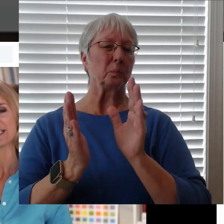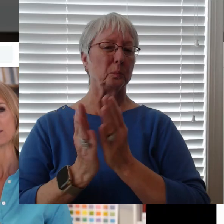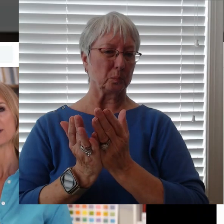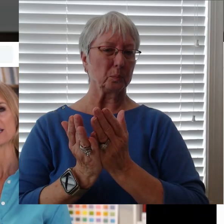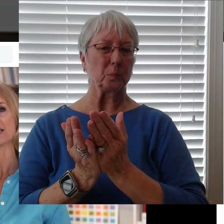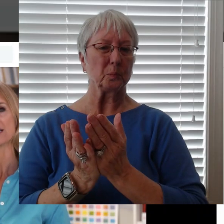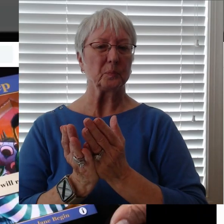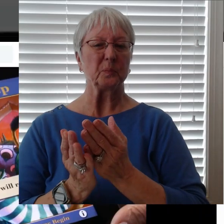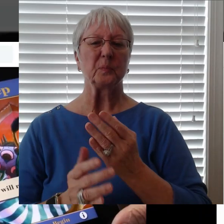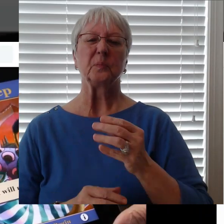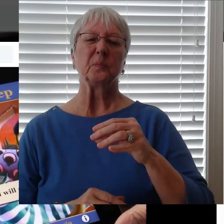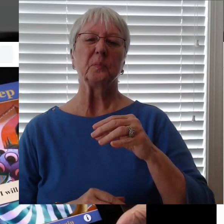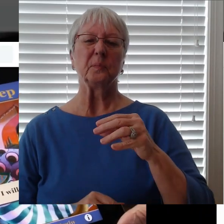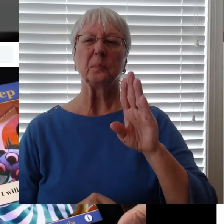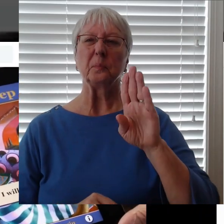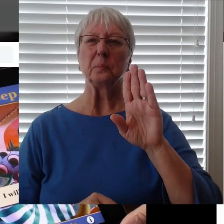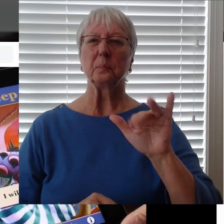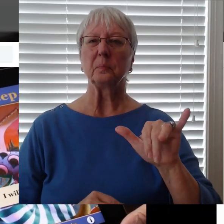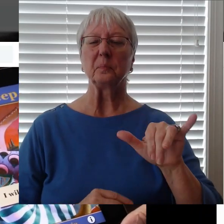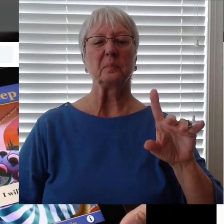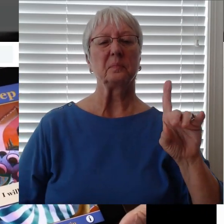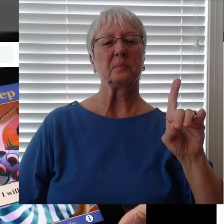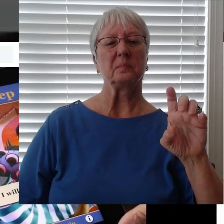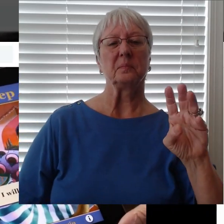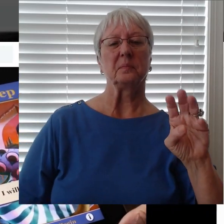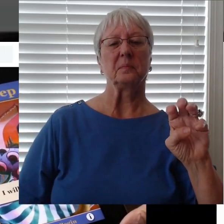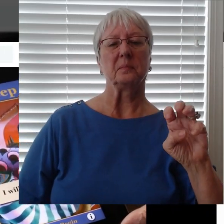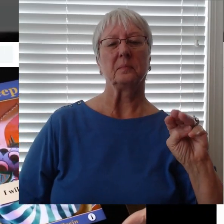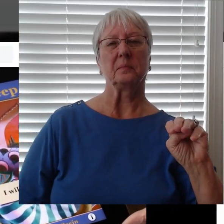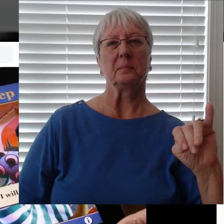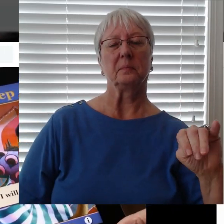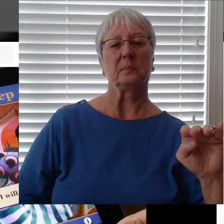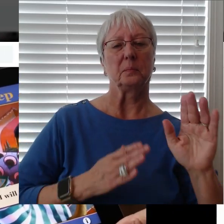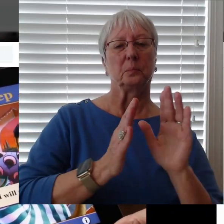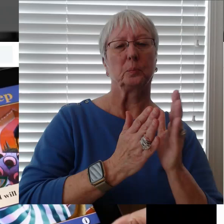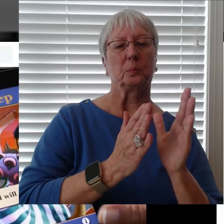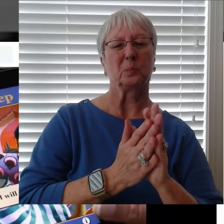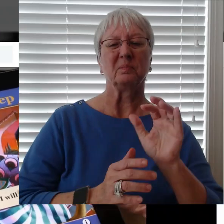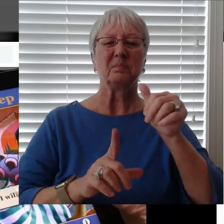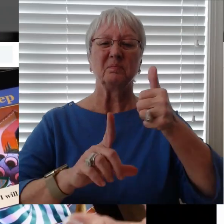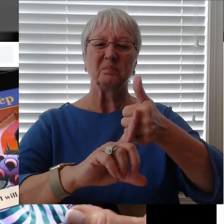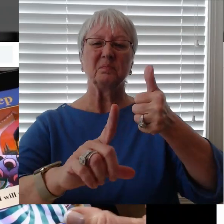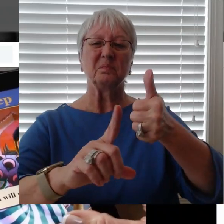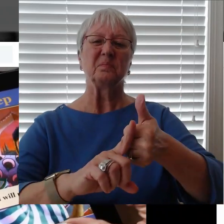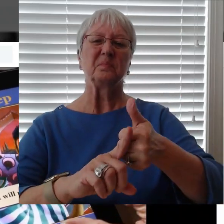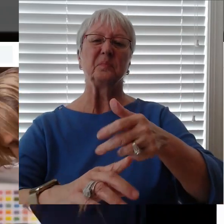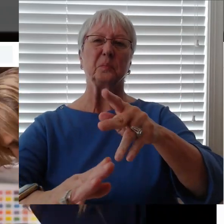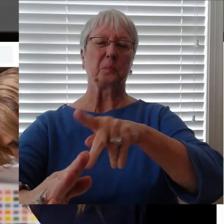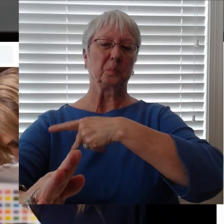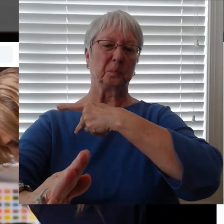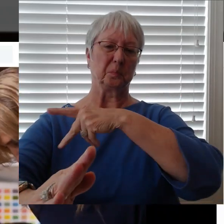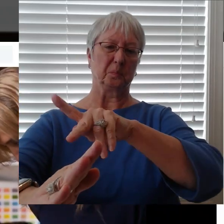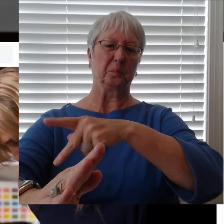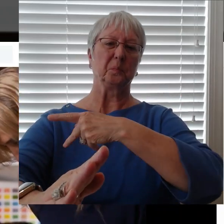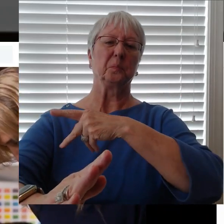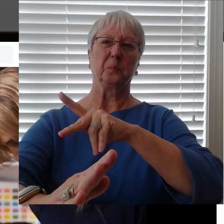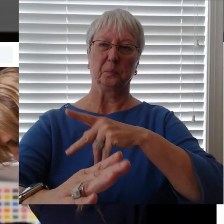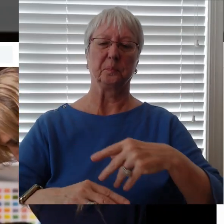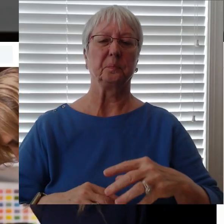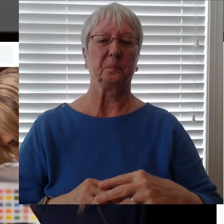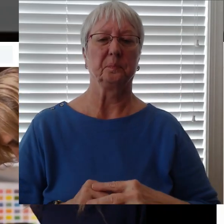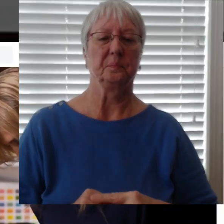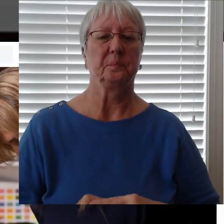app by DemiBooks. The story is a poem written in the 19th century, so consulting with the author on what he intended was